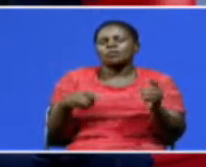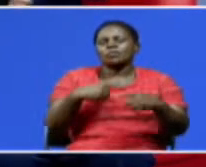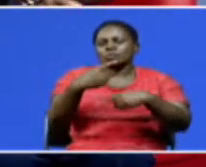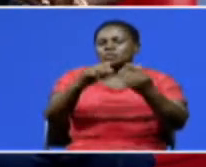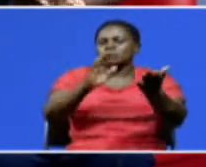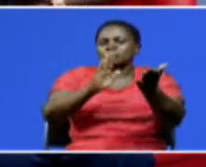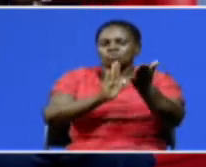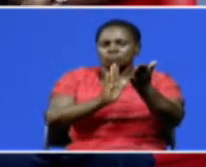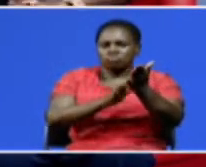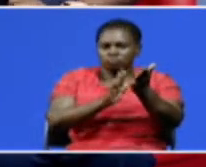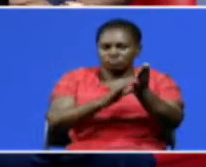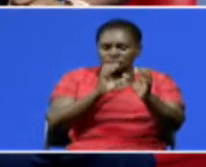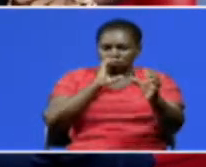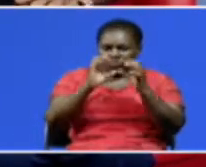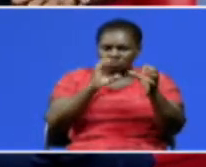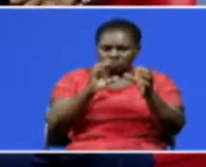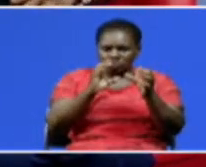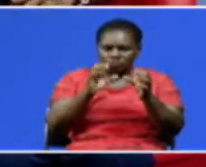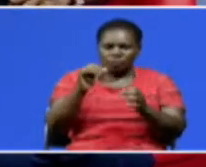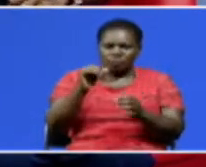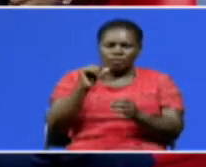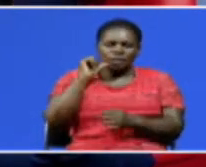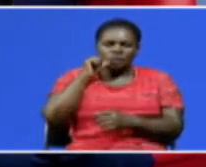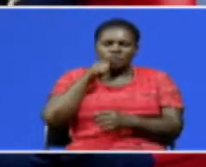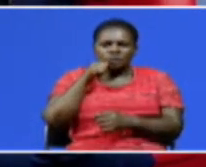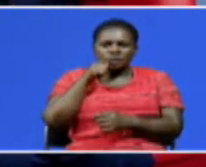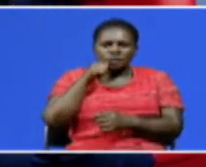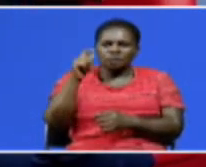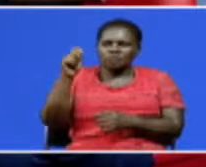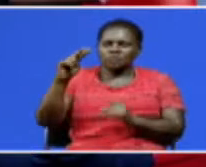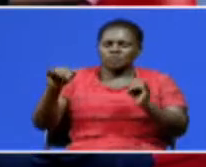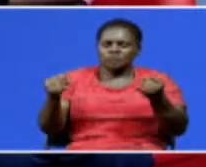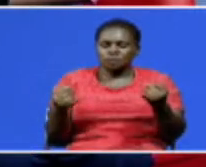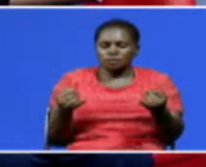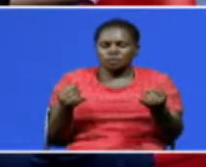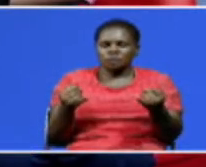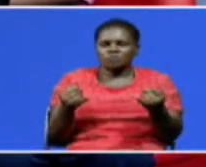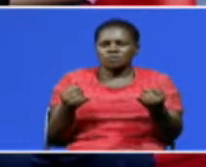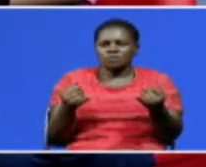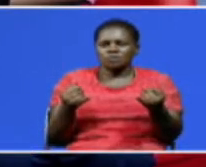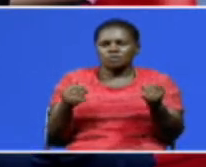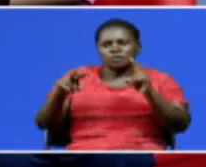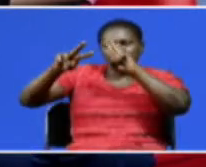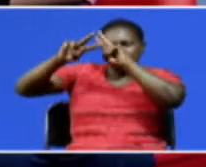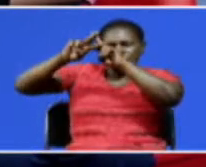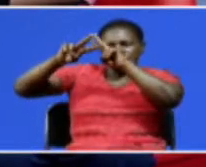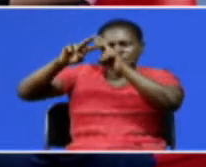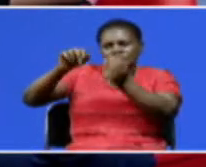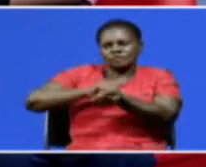that conversation going at Ashley Mazuri, at the Jesse Rogers, or at KT News KE. The hashtag to